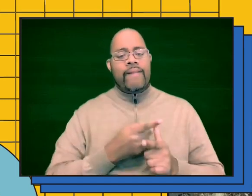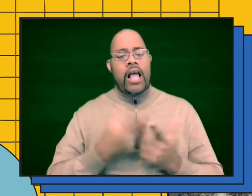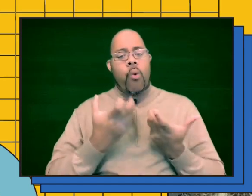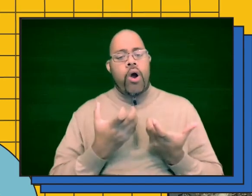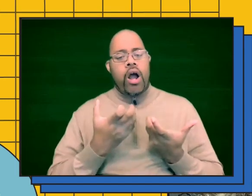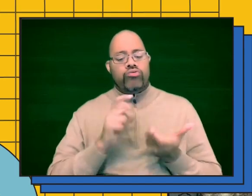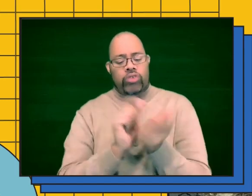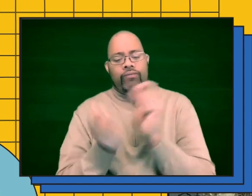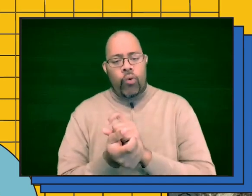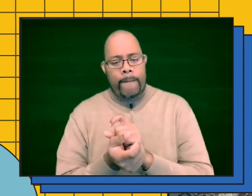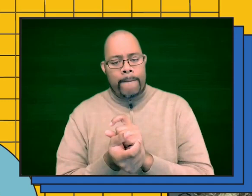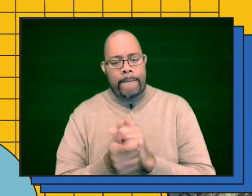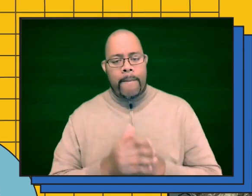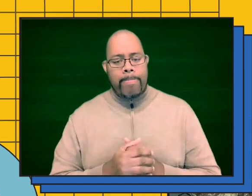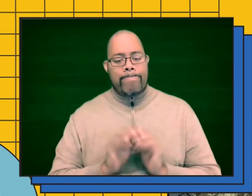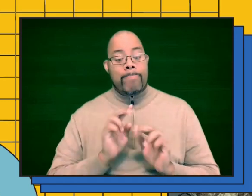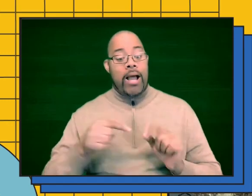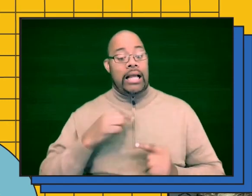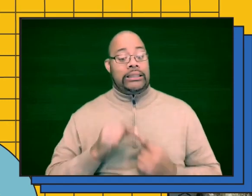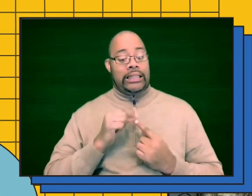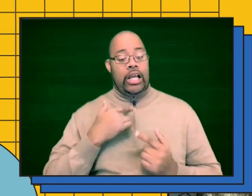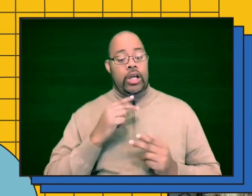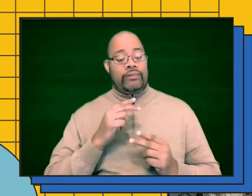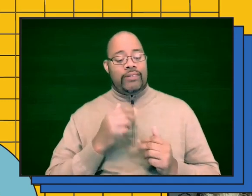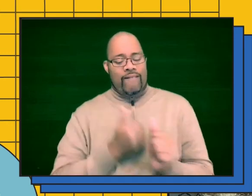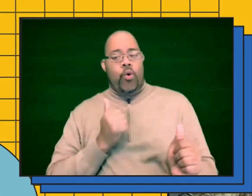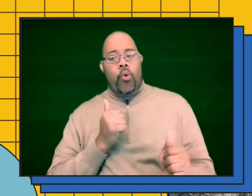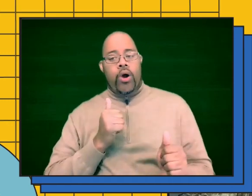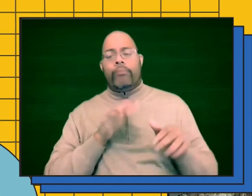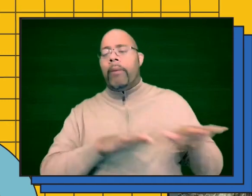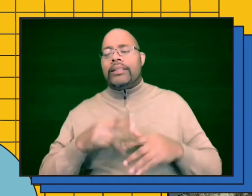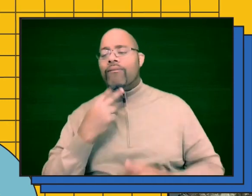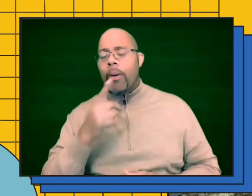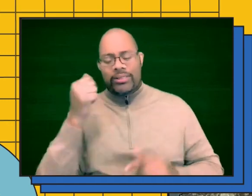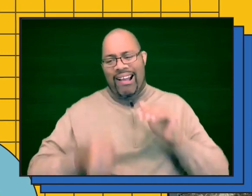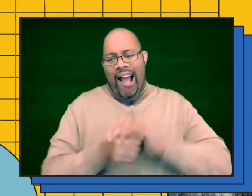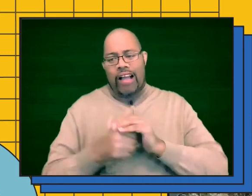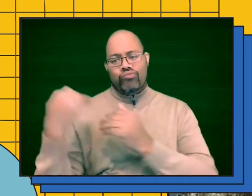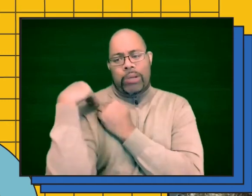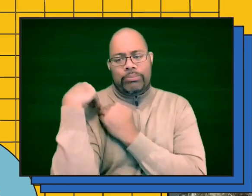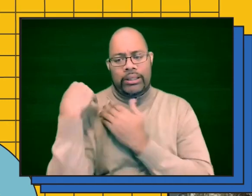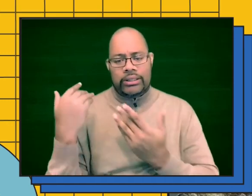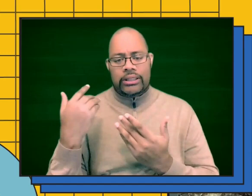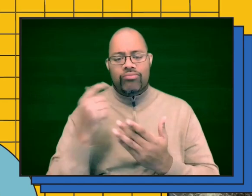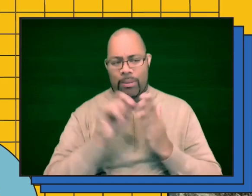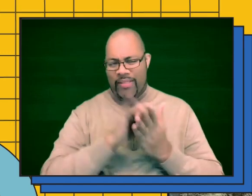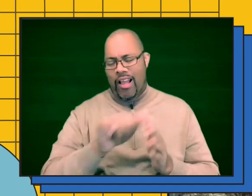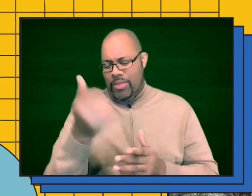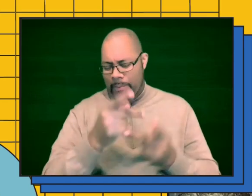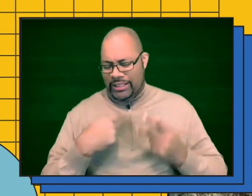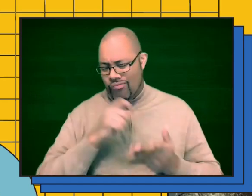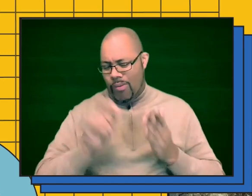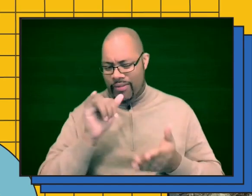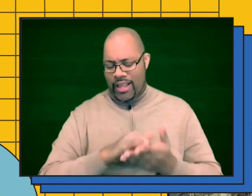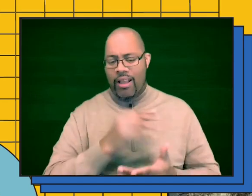and then I want to transform it. Though I usually avoid the passive voice because it hides accountability, I've written about